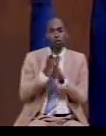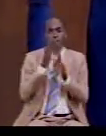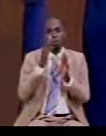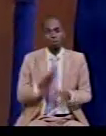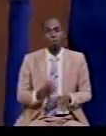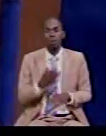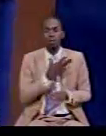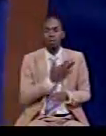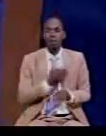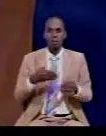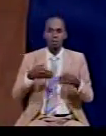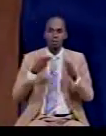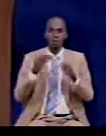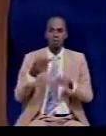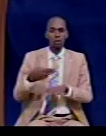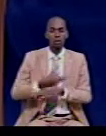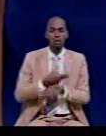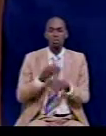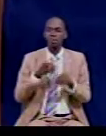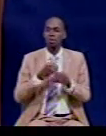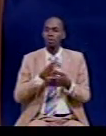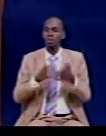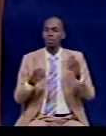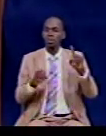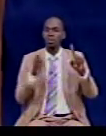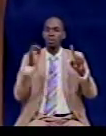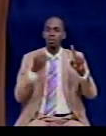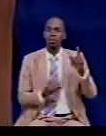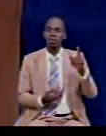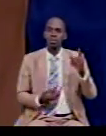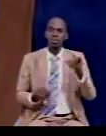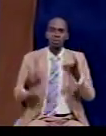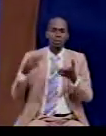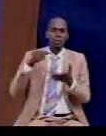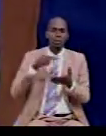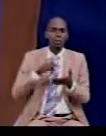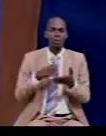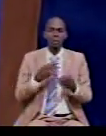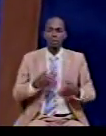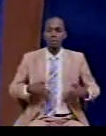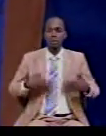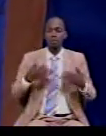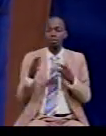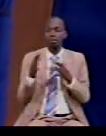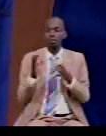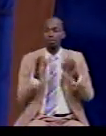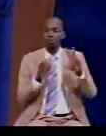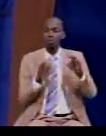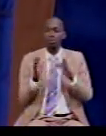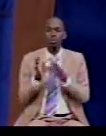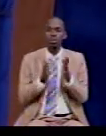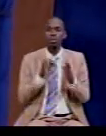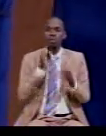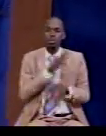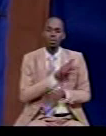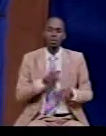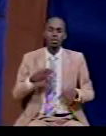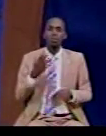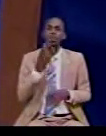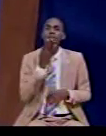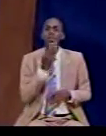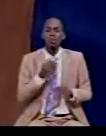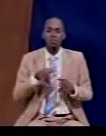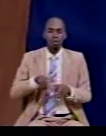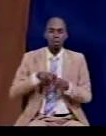In chapter 12, our Jesus is the King of the Jews, riding into Jerusalem on an ass. In John chapter 13, he assumes the place of a